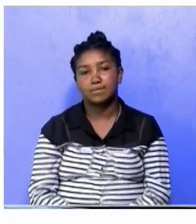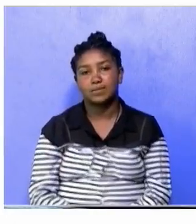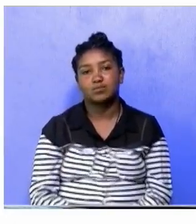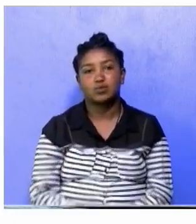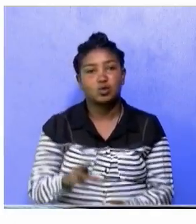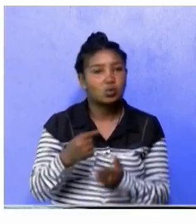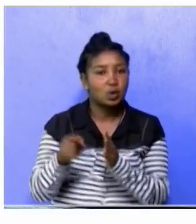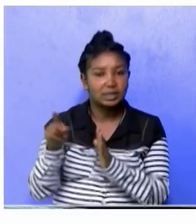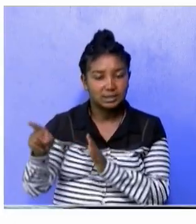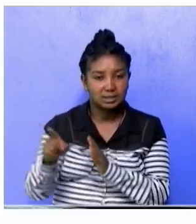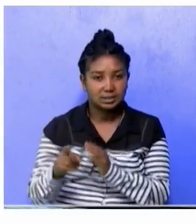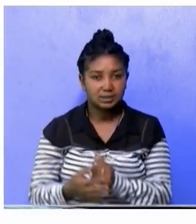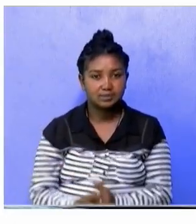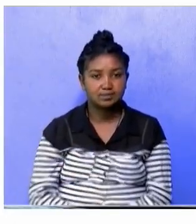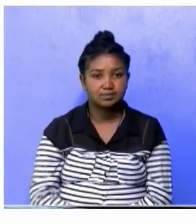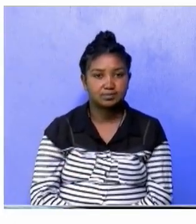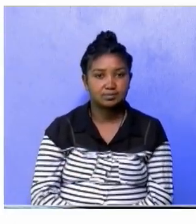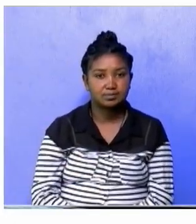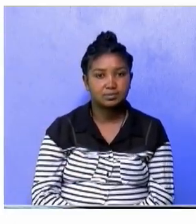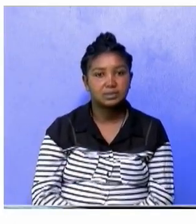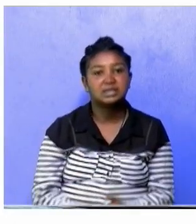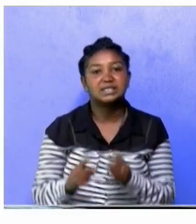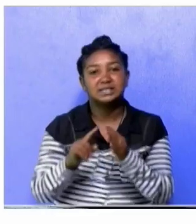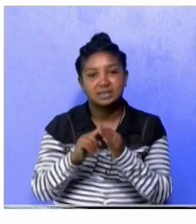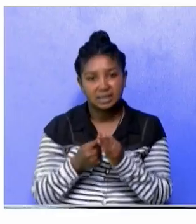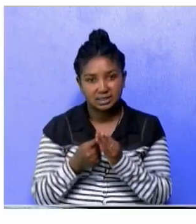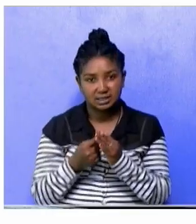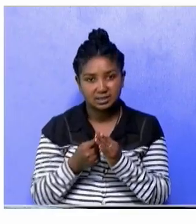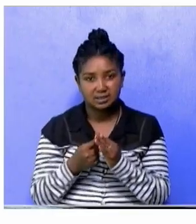It's not only this, right? Since.